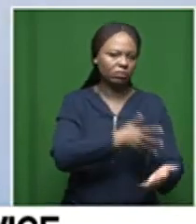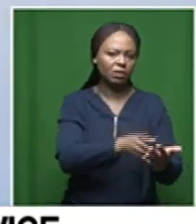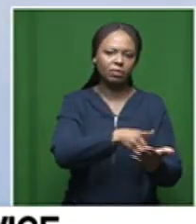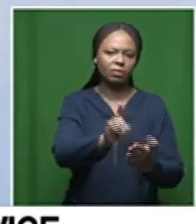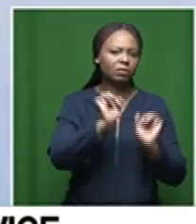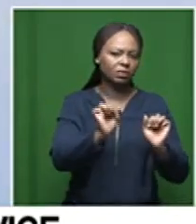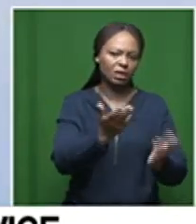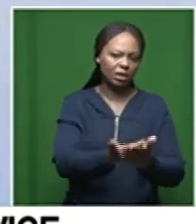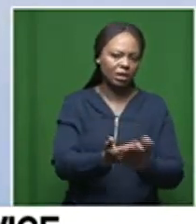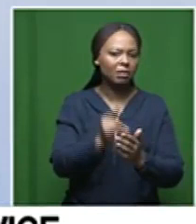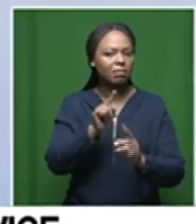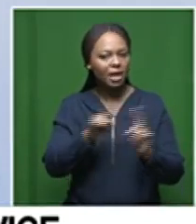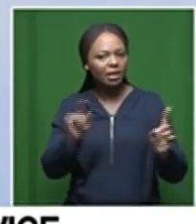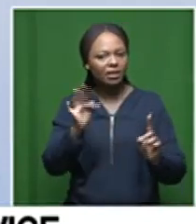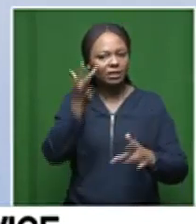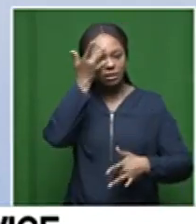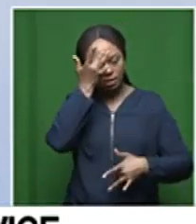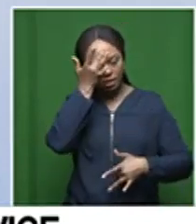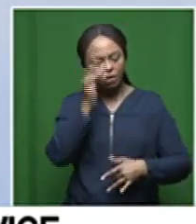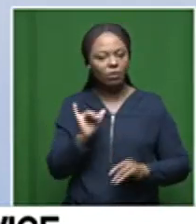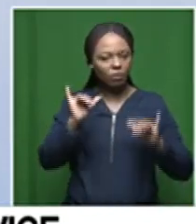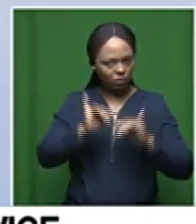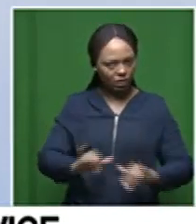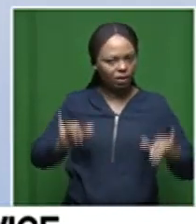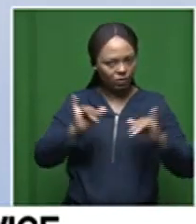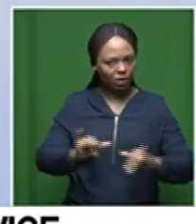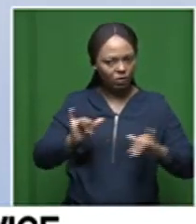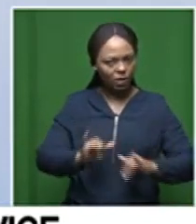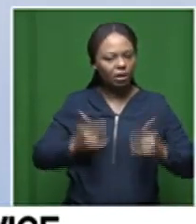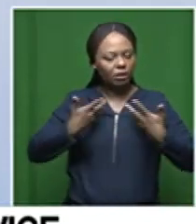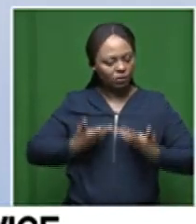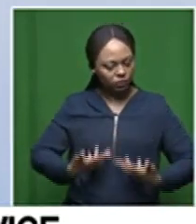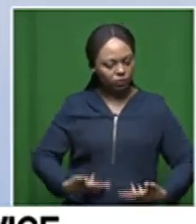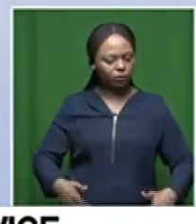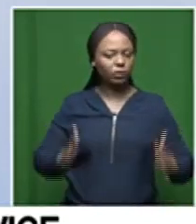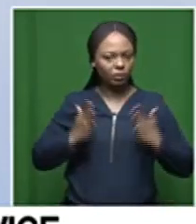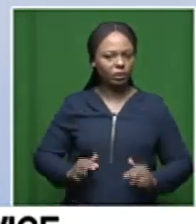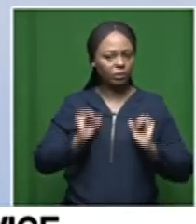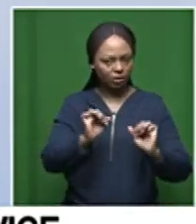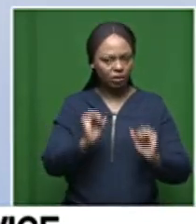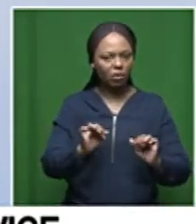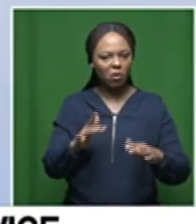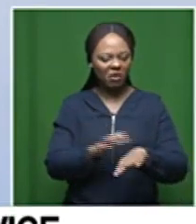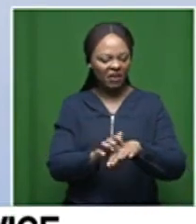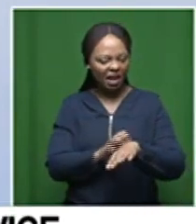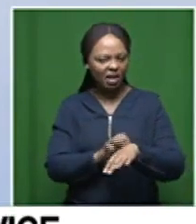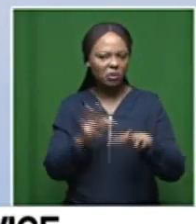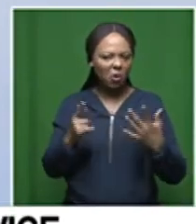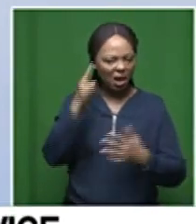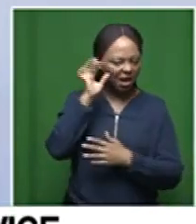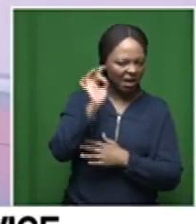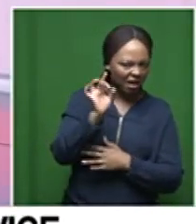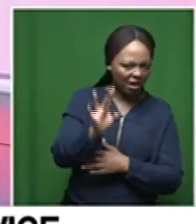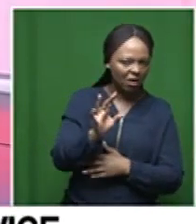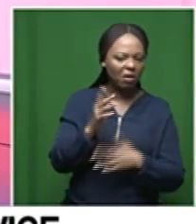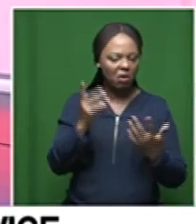But Thank if you you. are not feeling well, just wait until whatever discomfort you are experiencing, whether Yes. it's a rash or lightheadedness, headache, whatever,